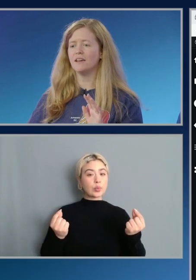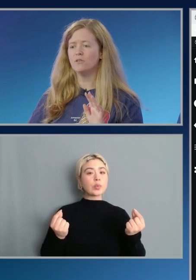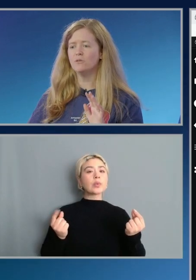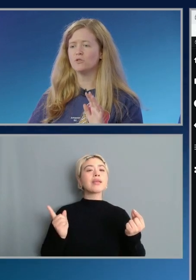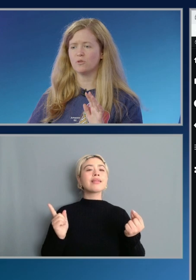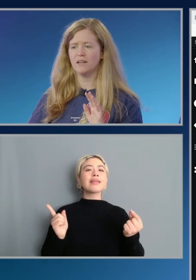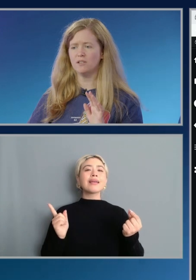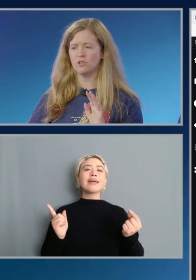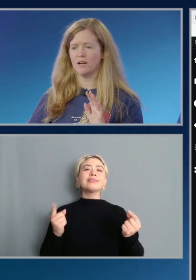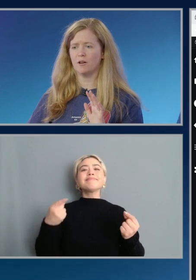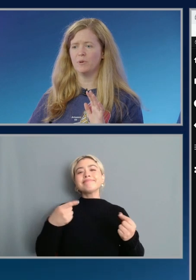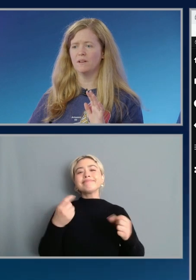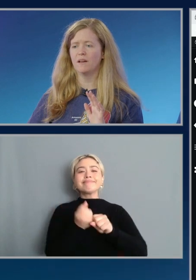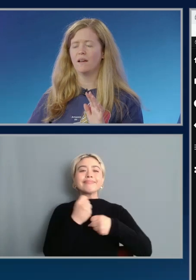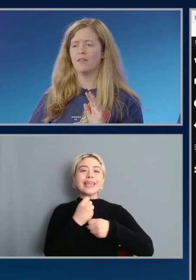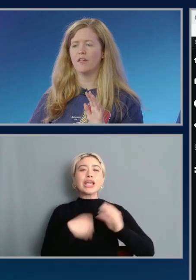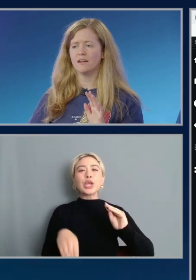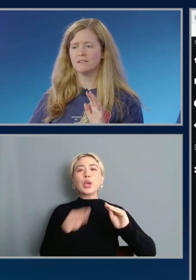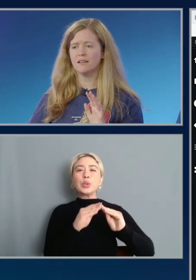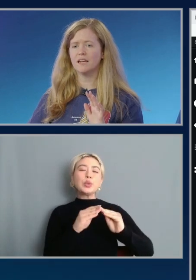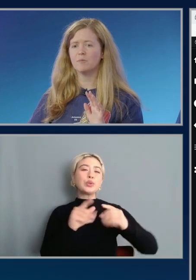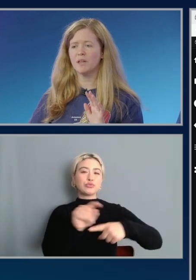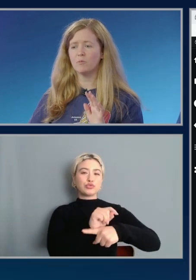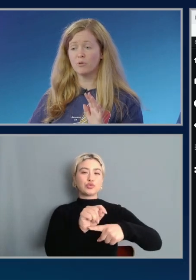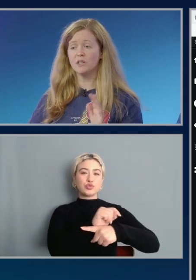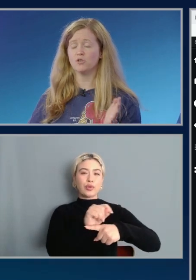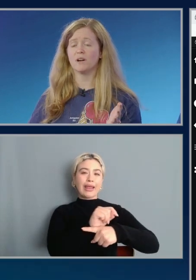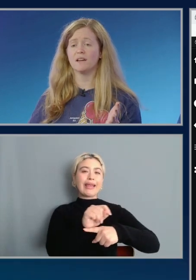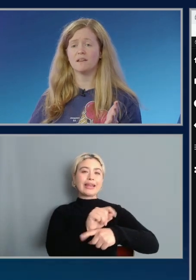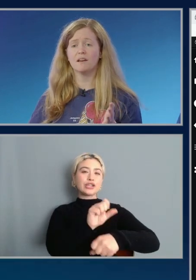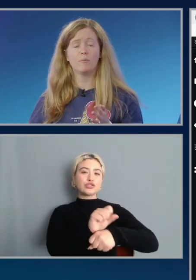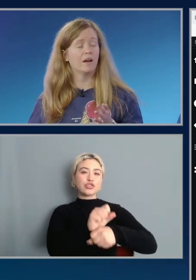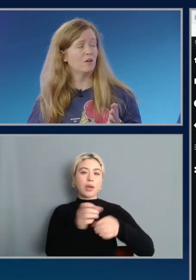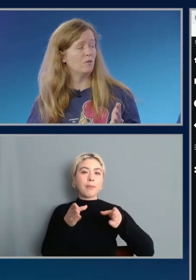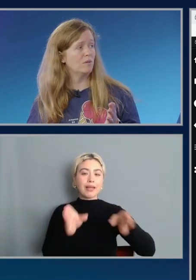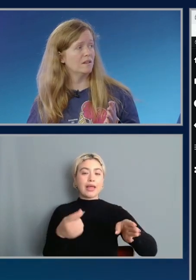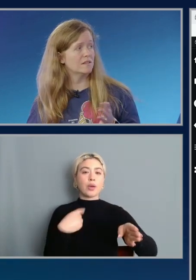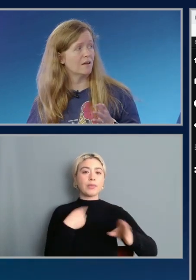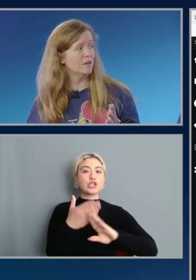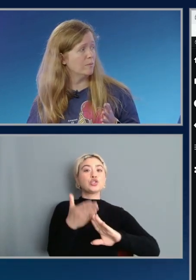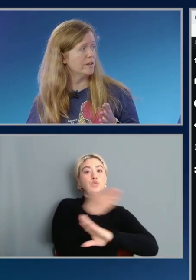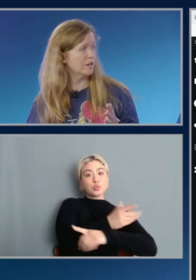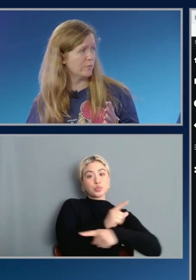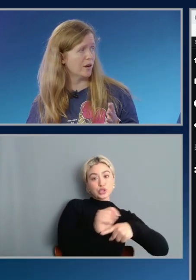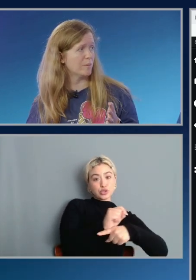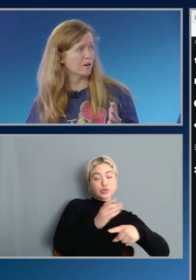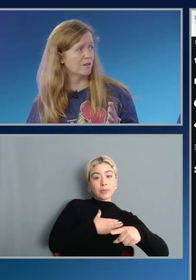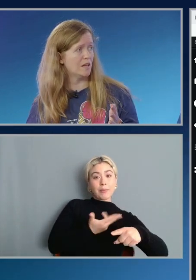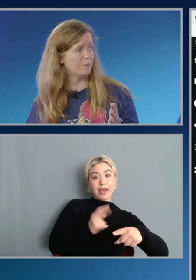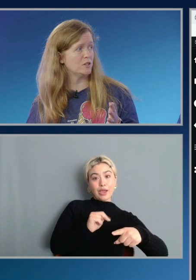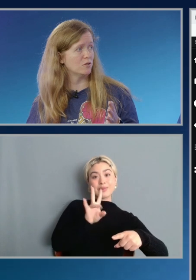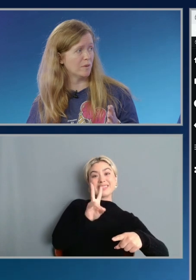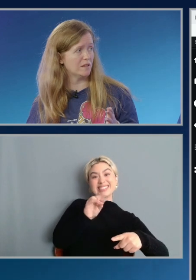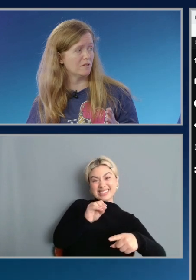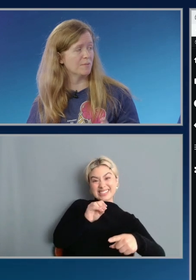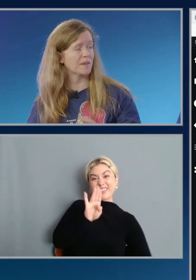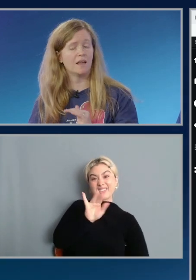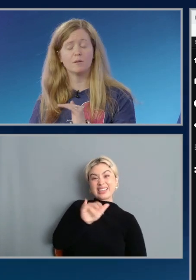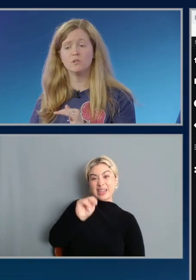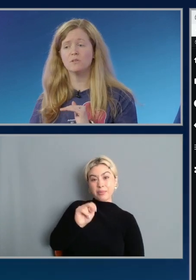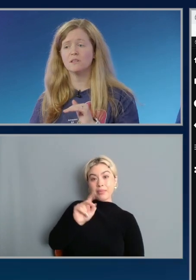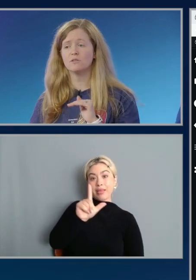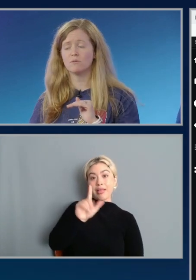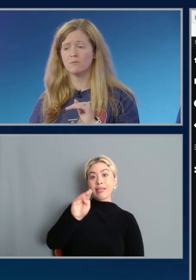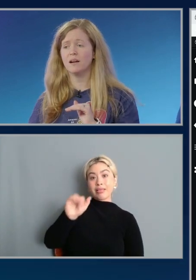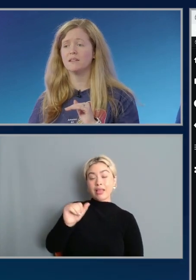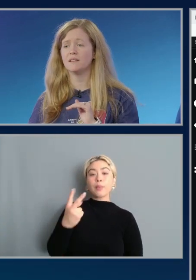creating a new training job that is letting me pre-train my own 70 billion parameter Llama 2 model. And